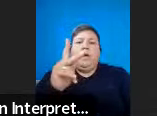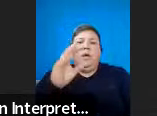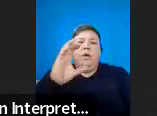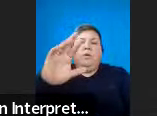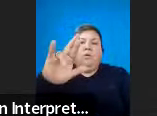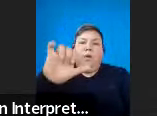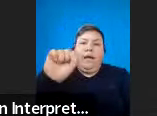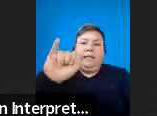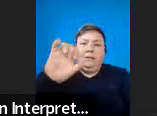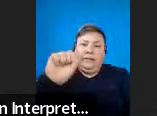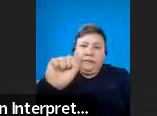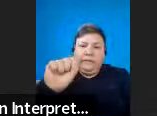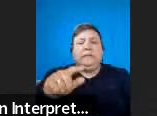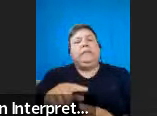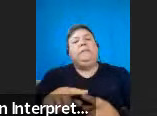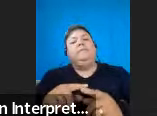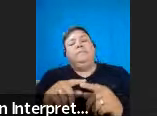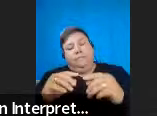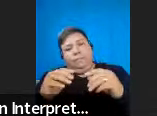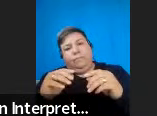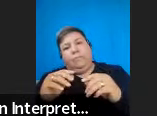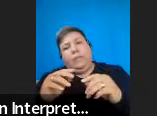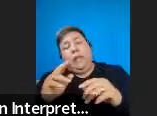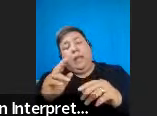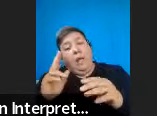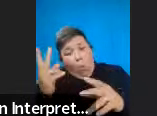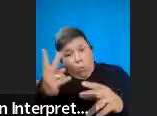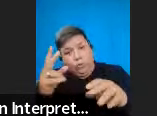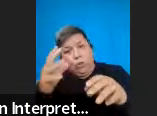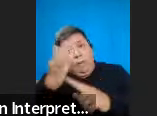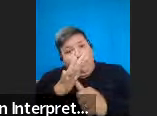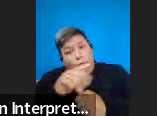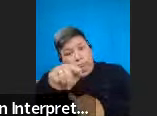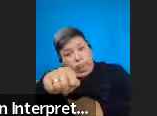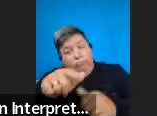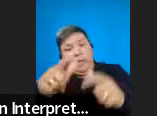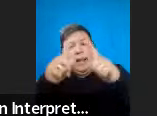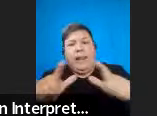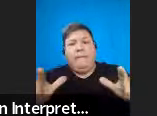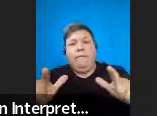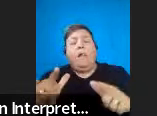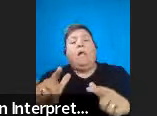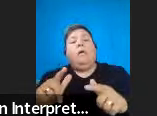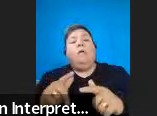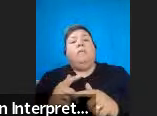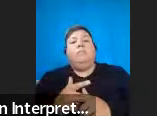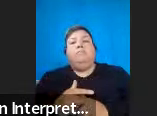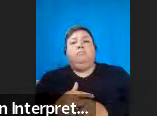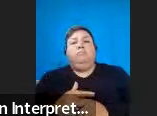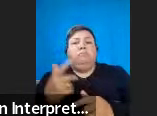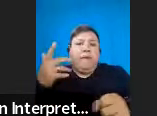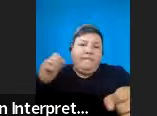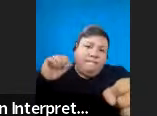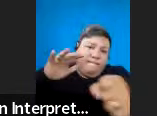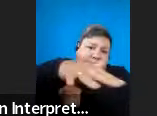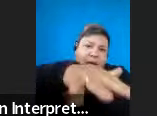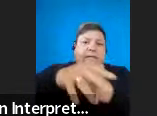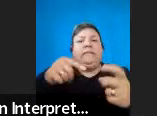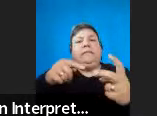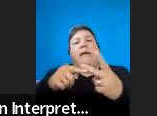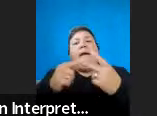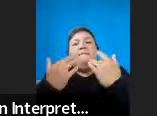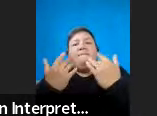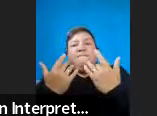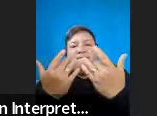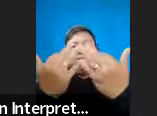this particular level, because we understand that there could be floods, there could be fire, there could be a whole lot